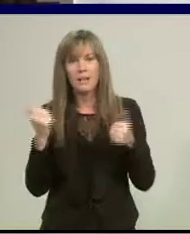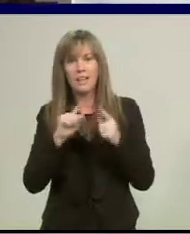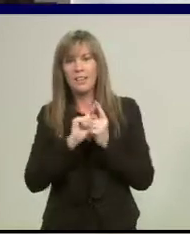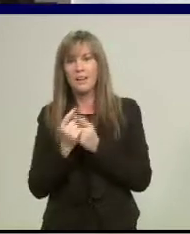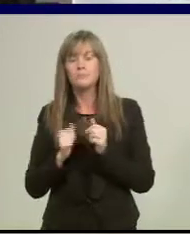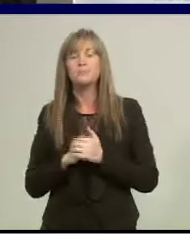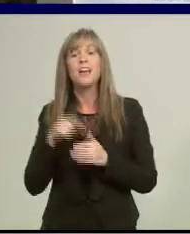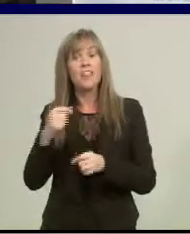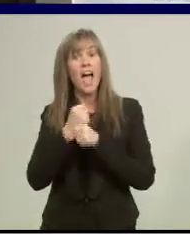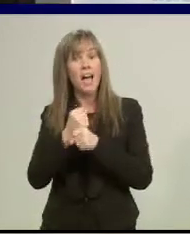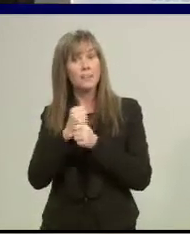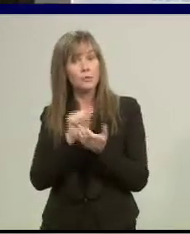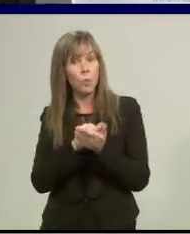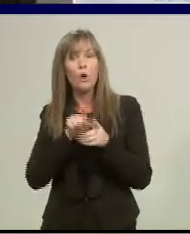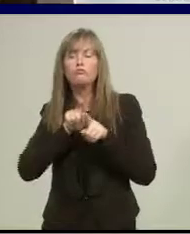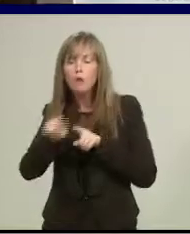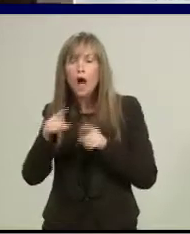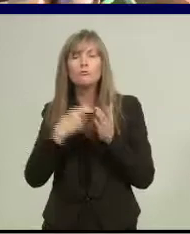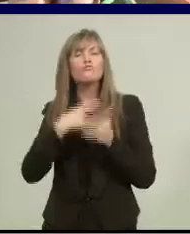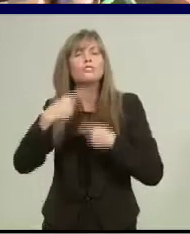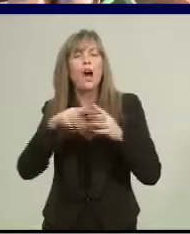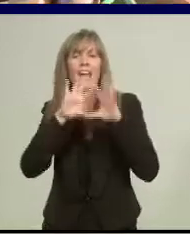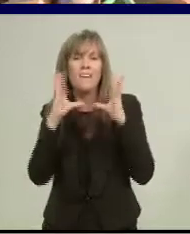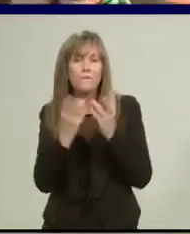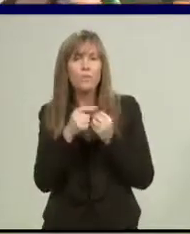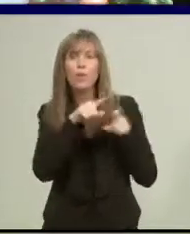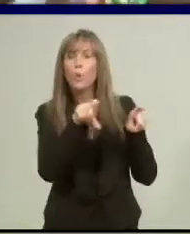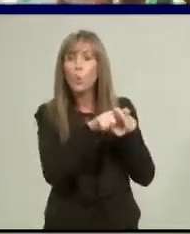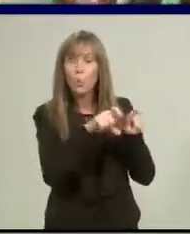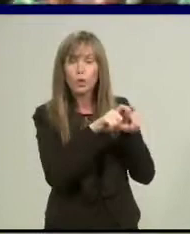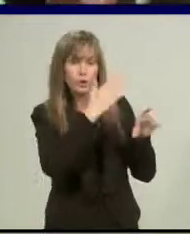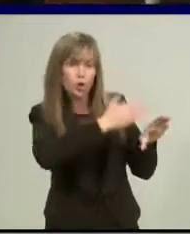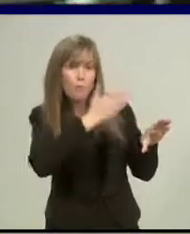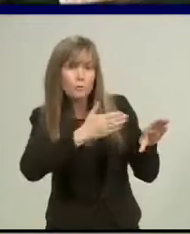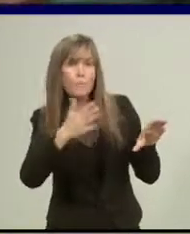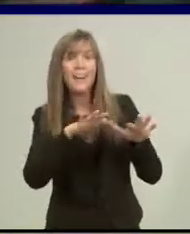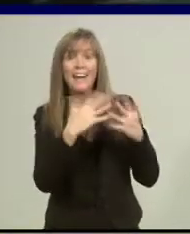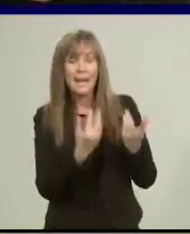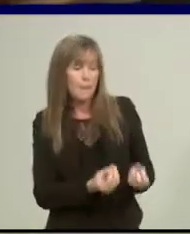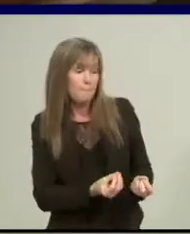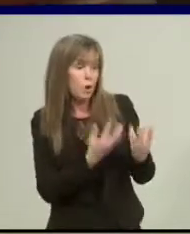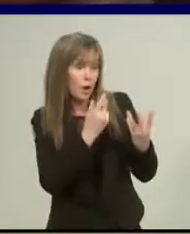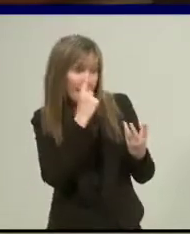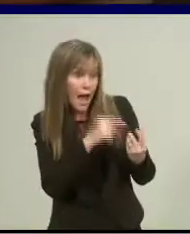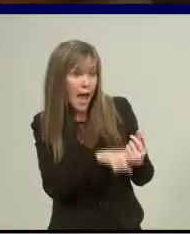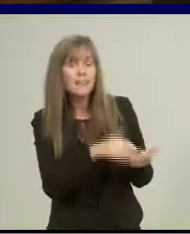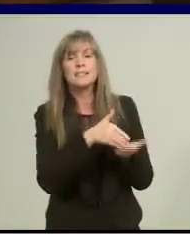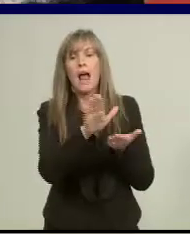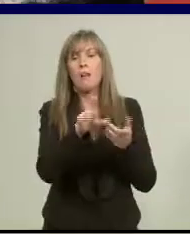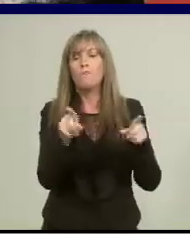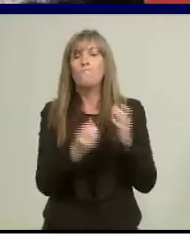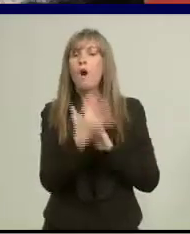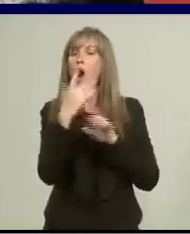Family Stores tries to recycle everything it can. The wood in the shed is chopped up and any burnable wood is sold as firewood. However,